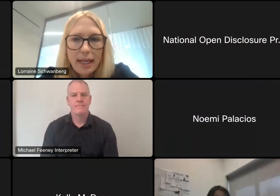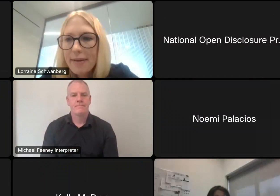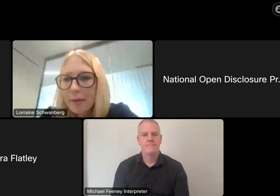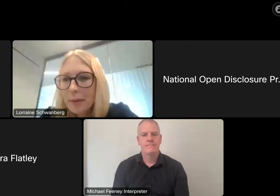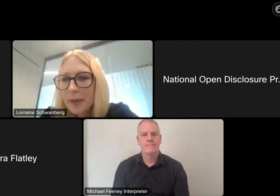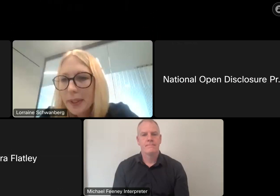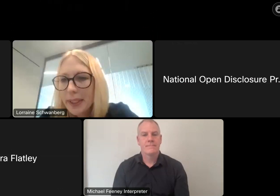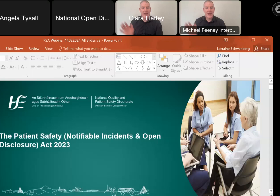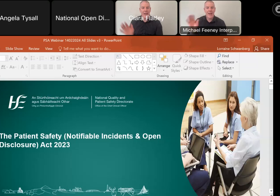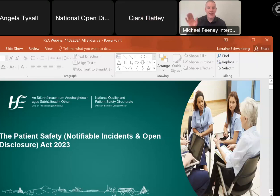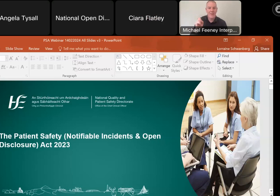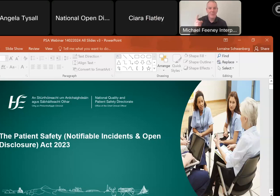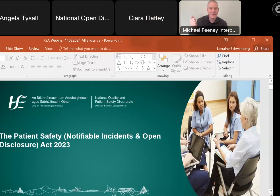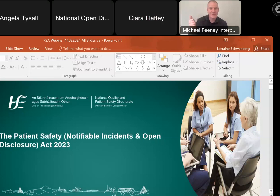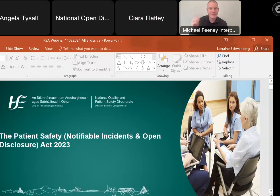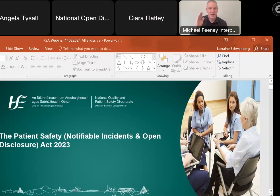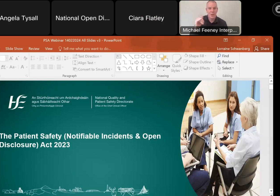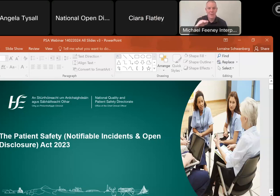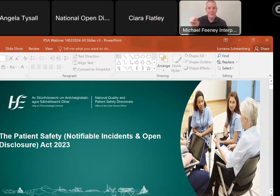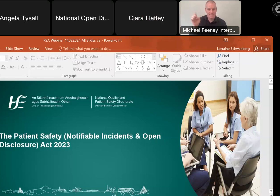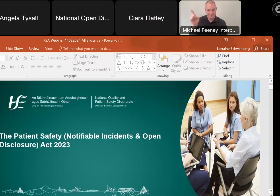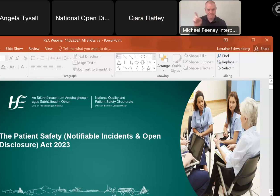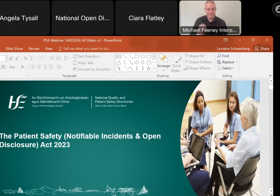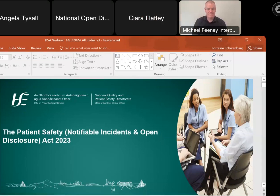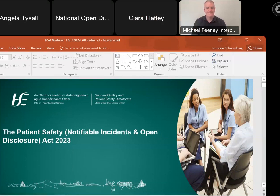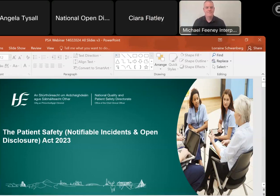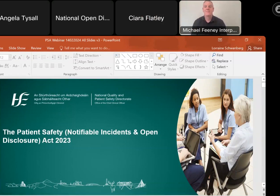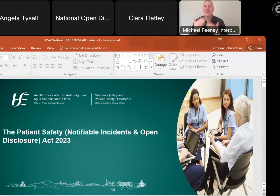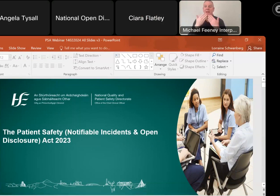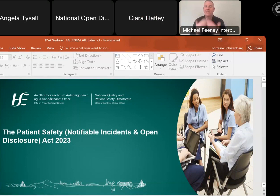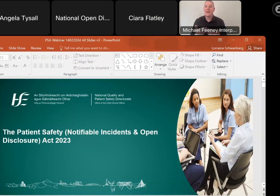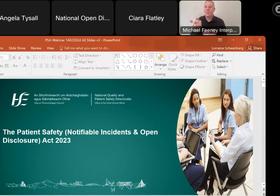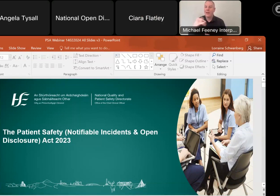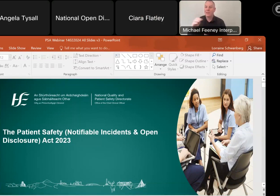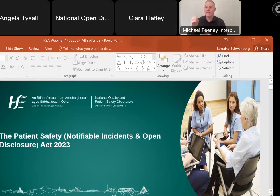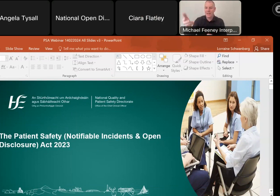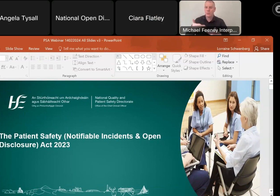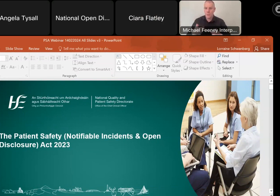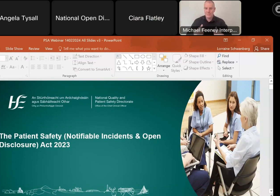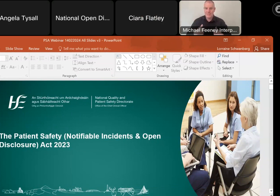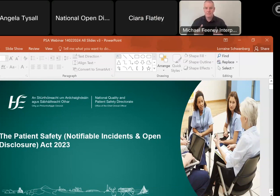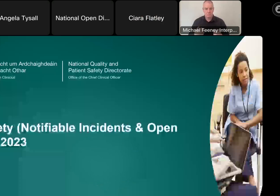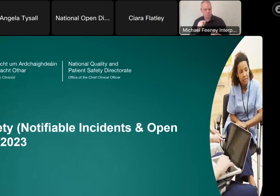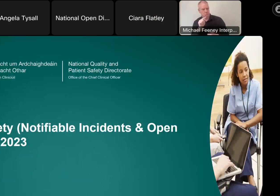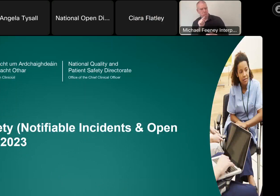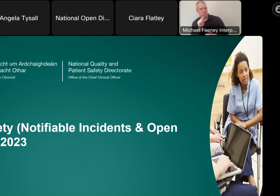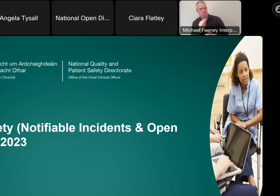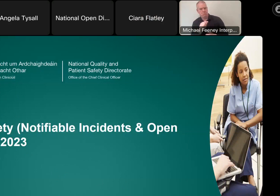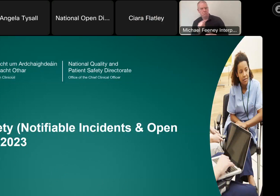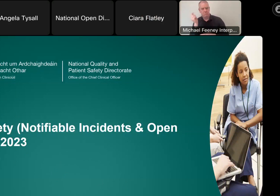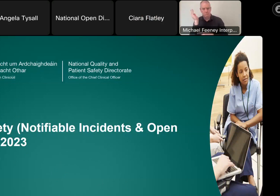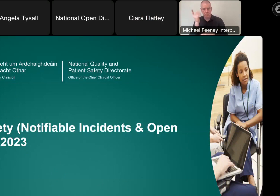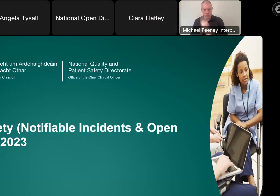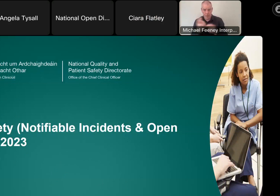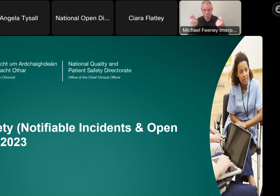Hi everyone. Thank you, Angela, for the introduction. I think the slides should be